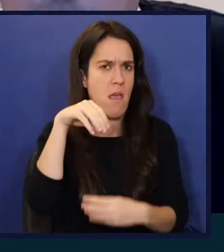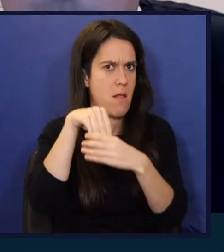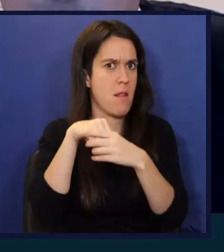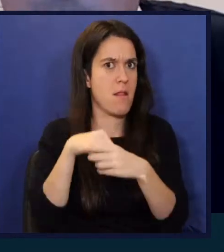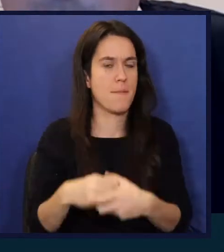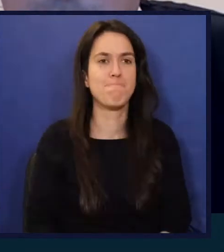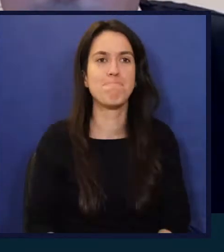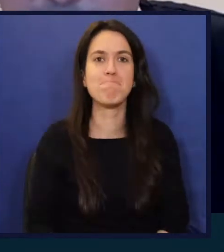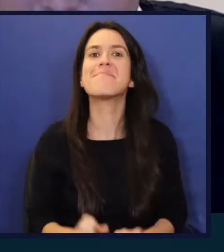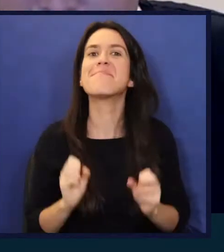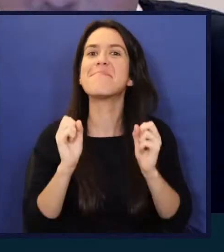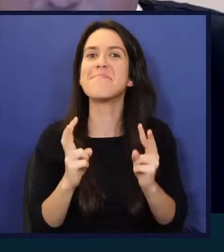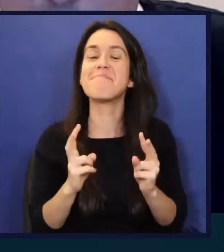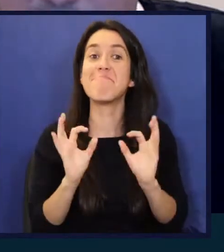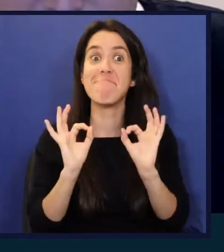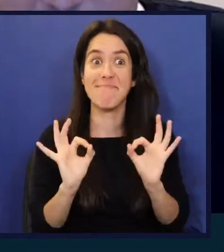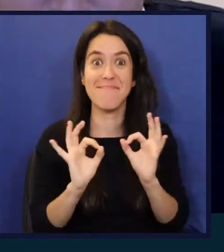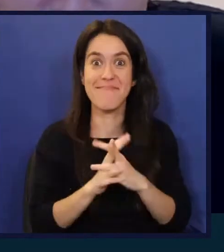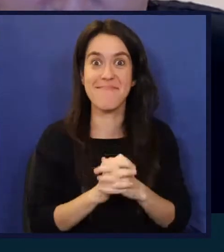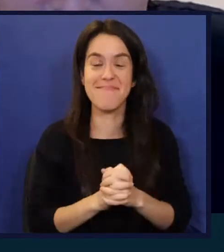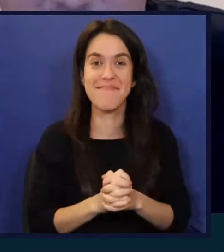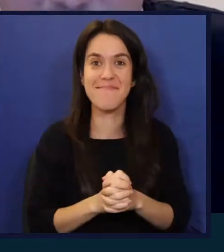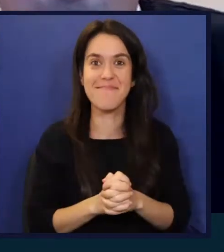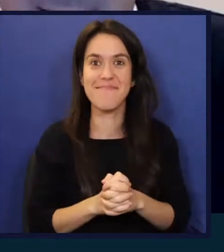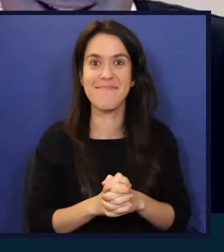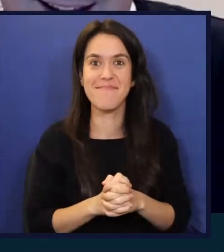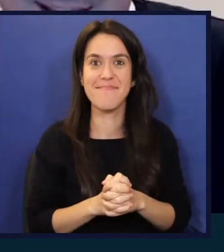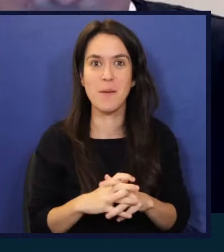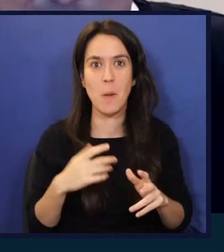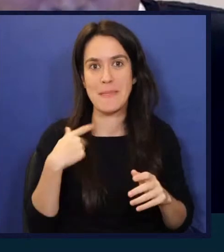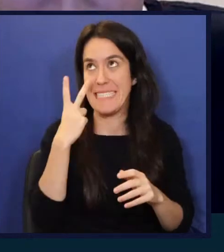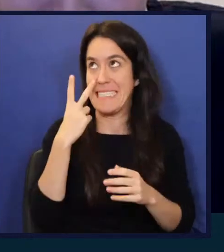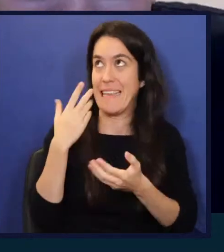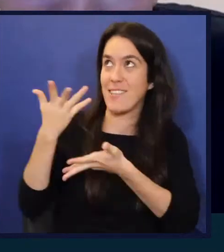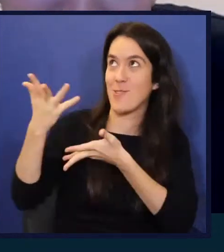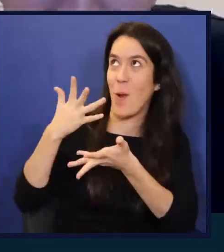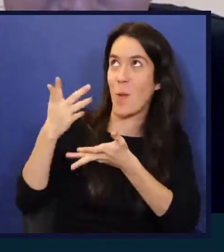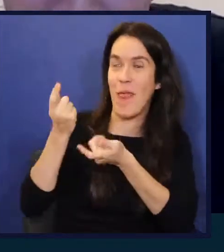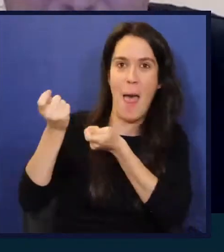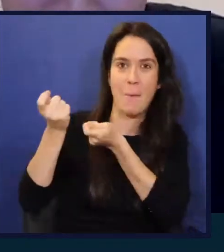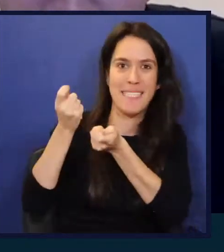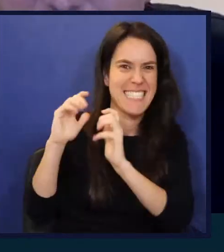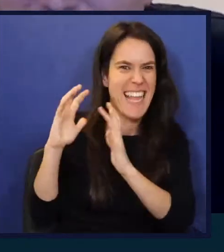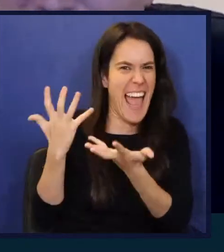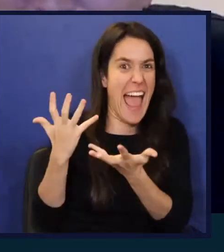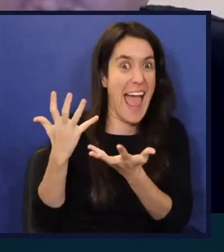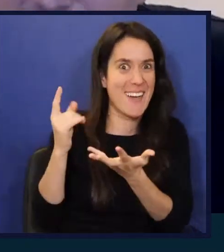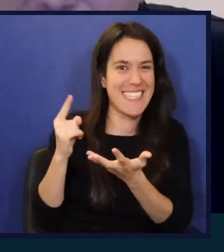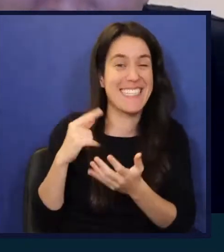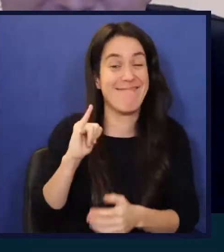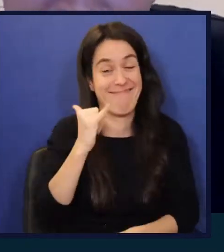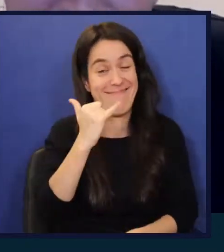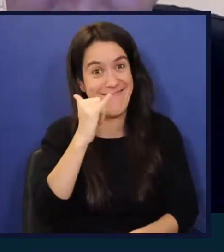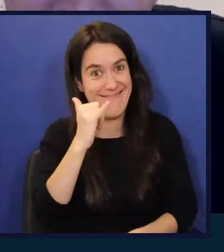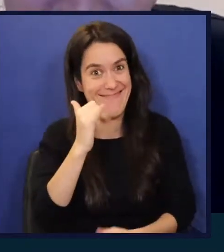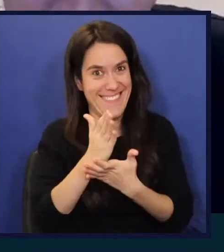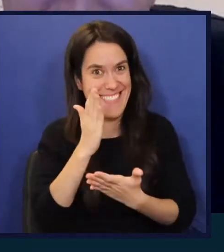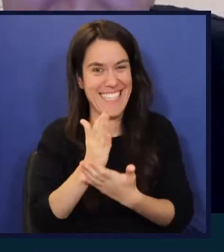Okay. Well, we need to bug our administrators for that then. Yes. Correct specific